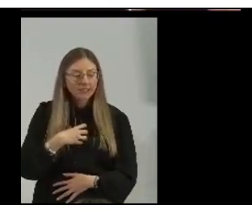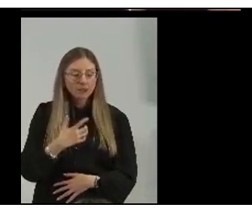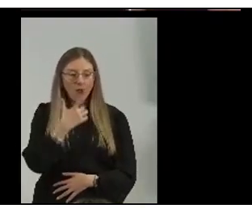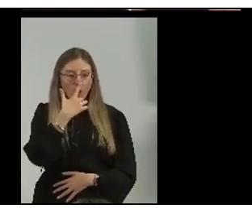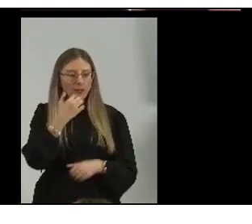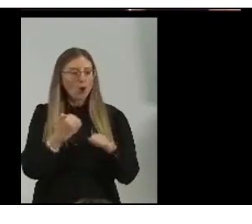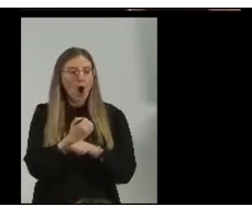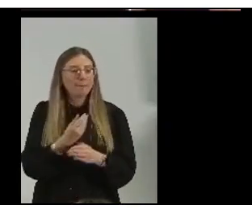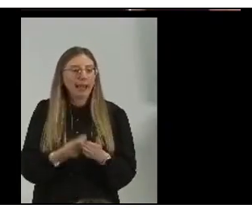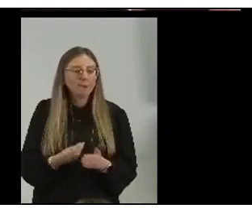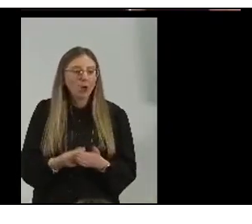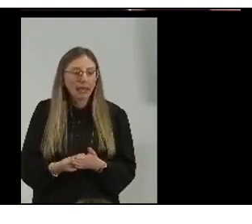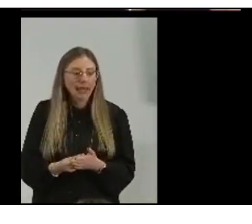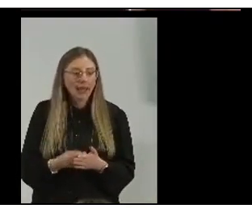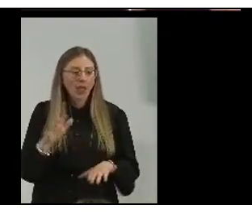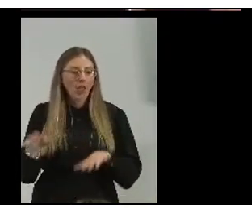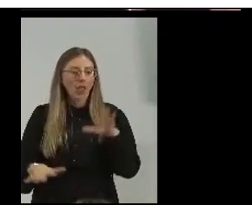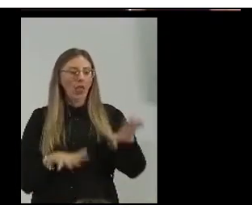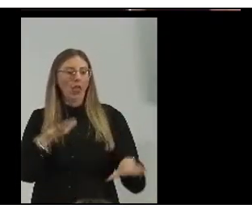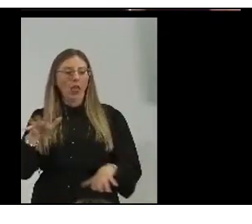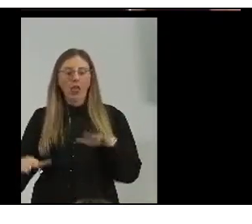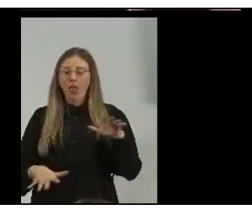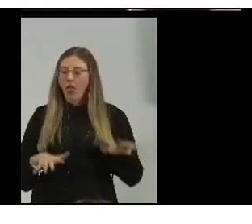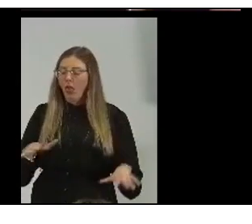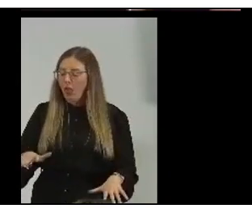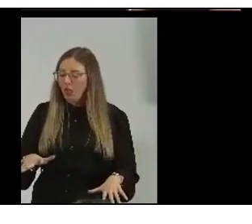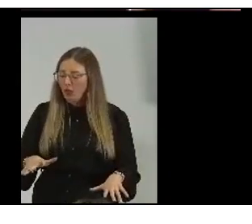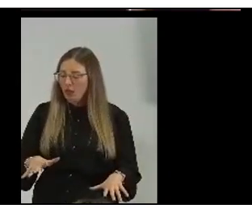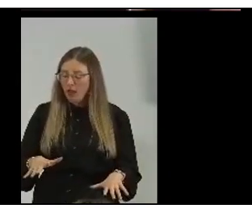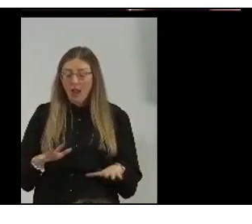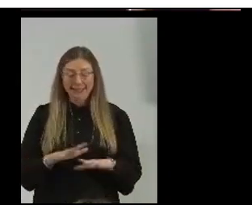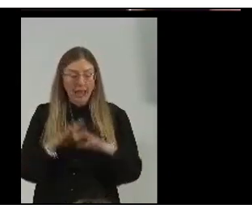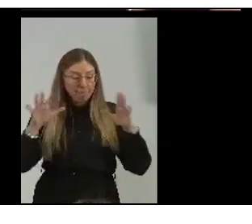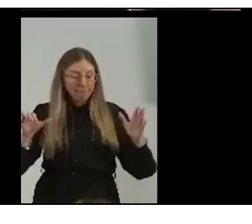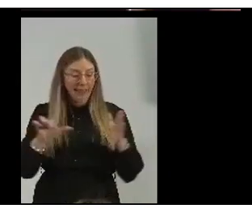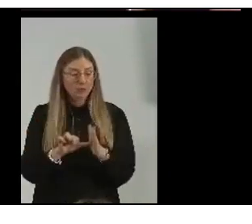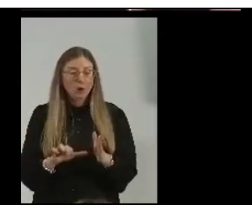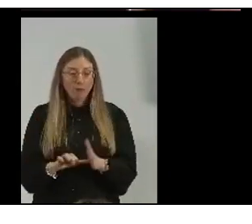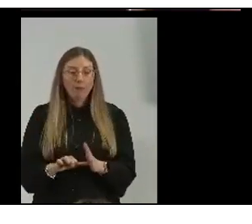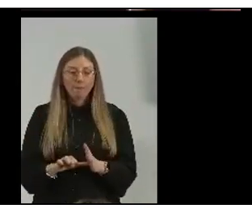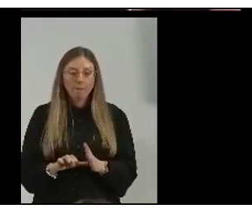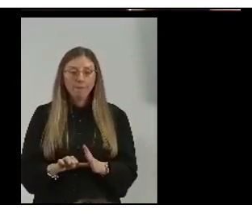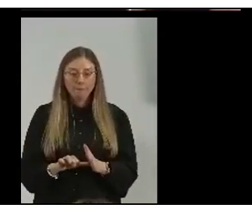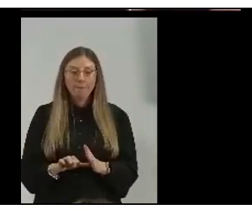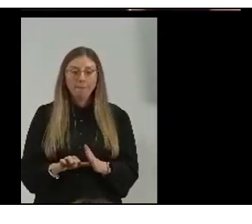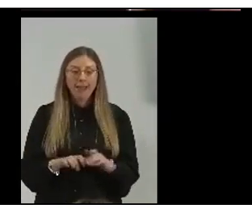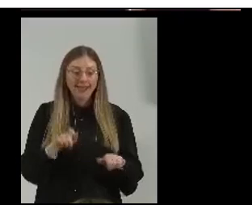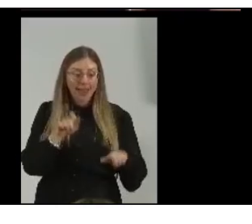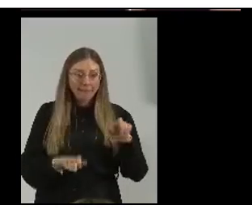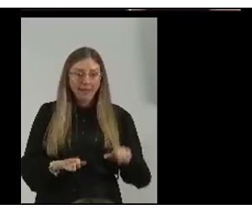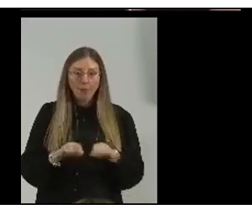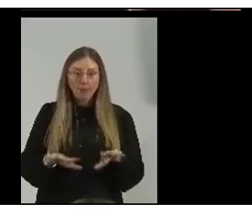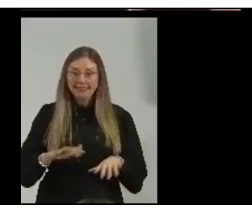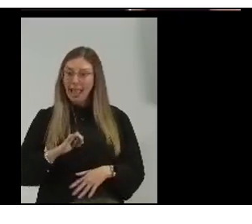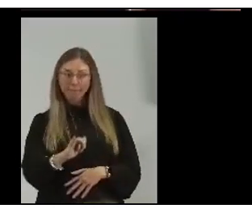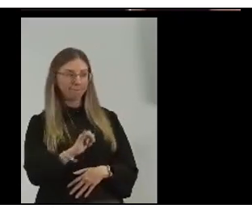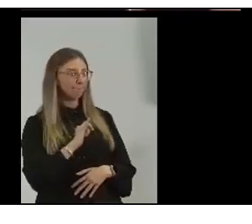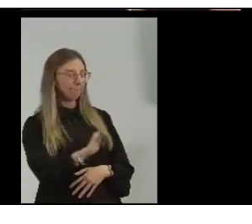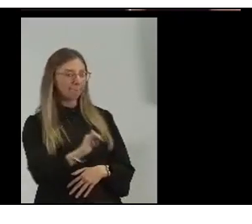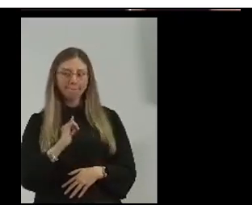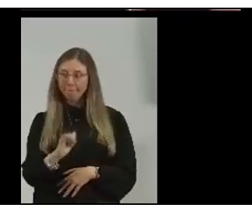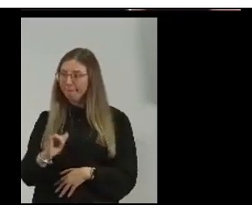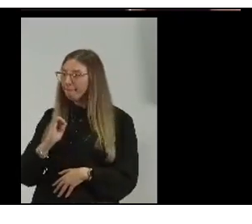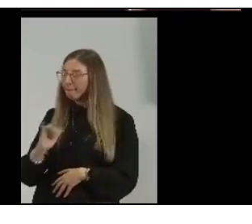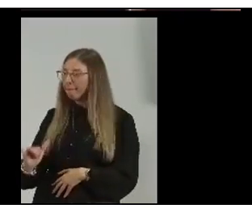make money from this community. Mm-hmm. And I think that's the biggest problem. I'm like, first of most, they're people like you and me. And can you